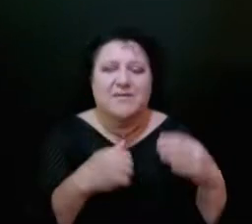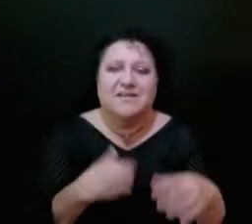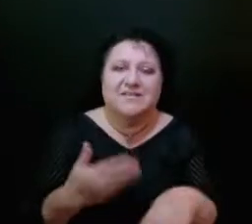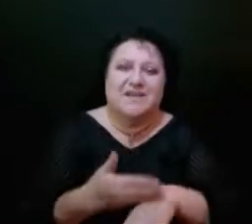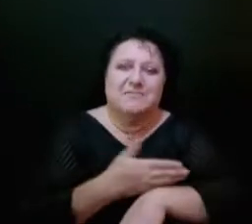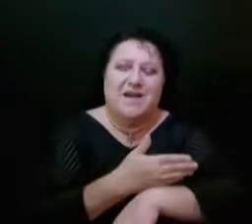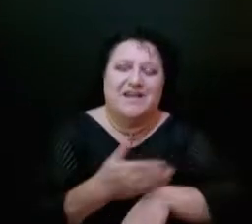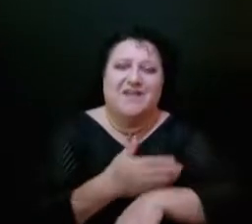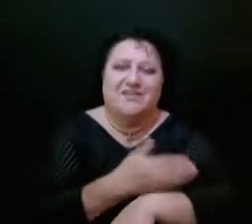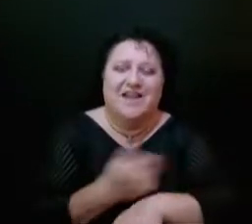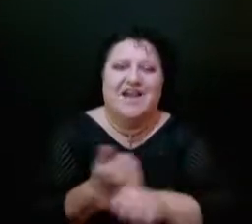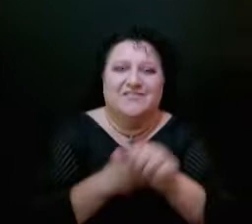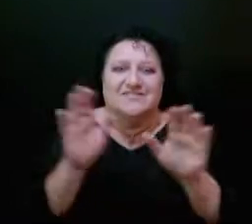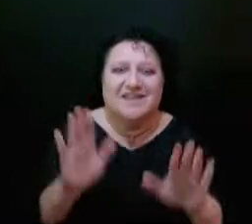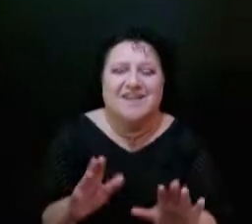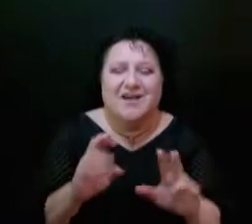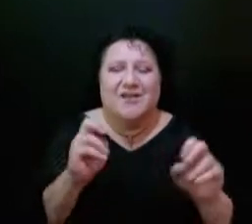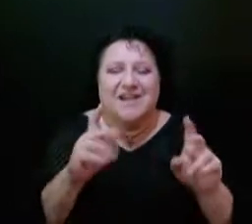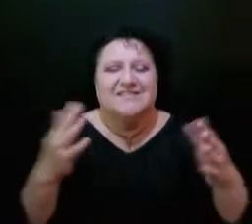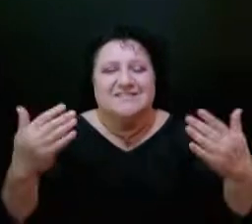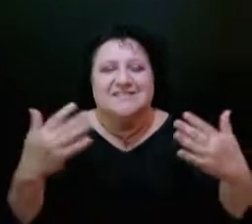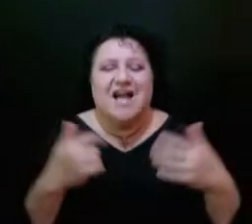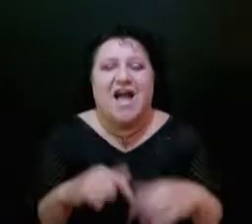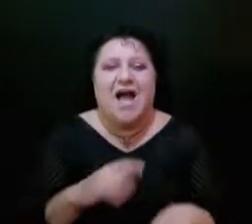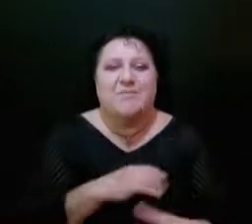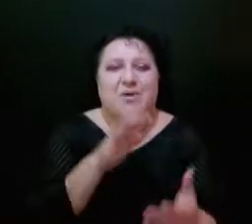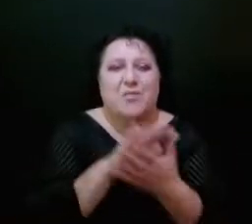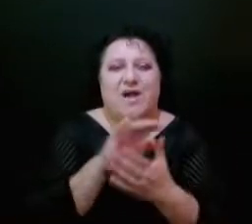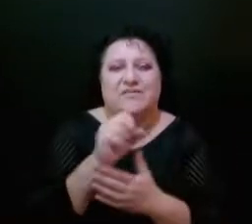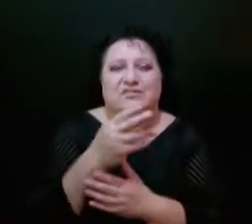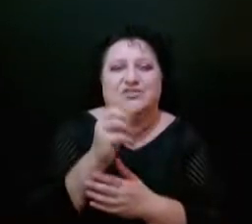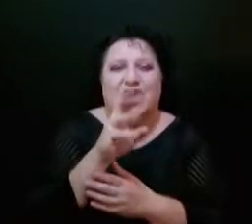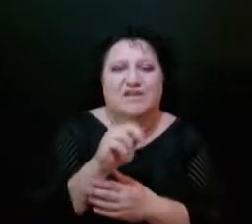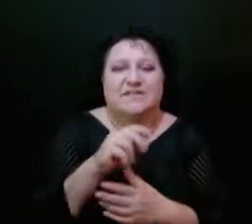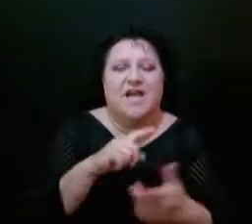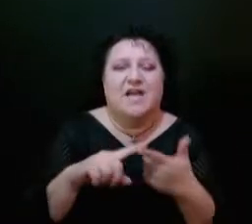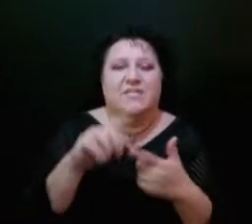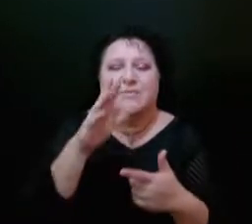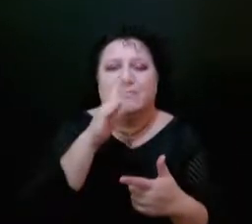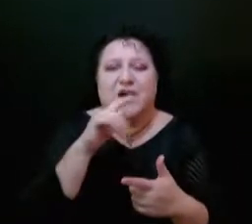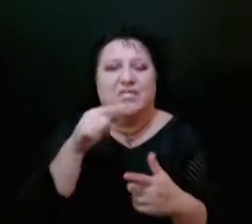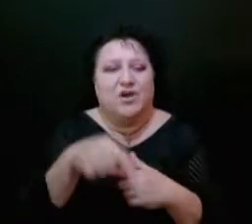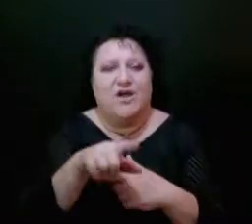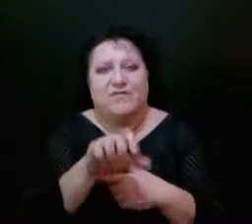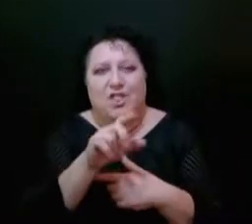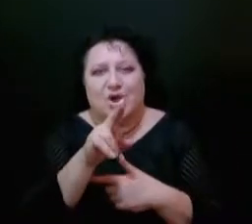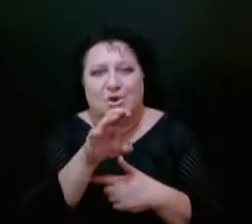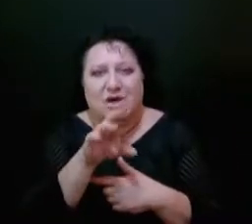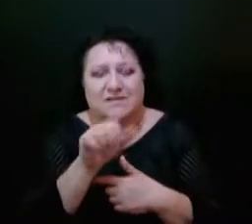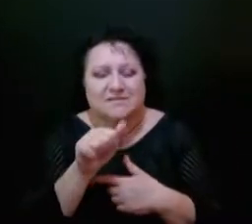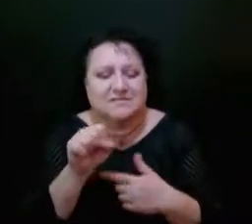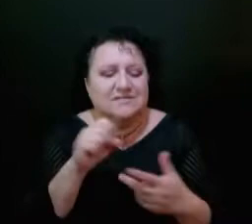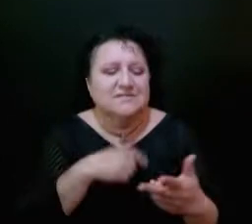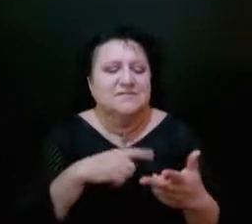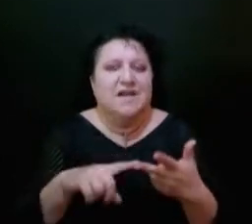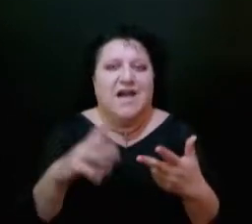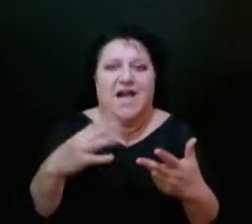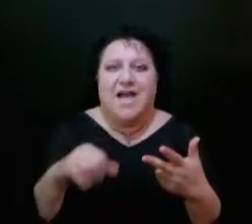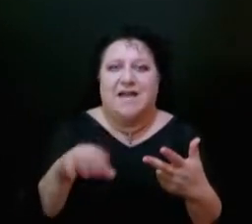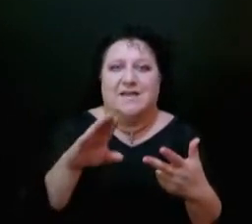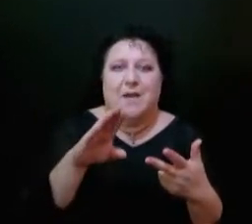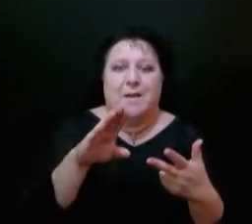Sunday. Okay, I'm the wife of Sean and the mother of Lucas and Belly and the baby Lily. And